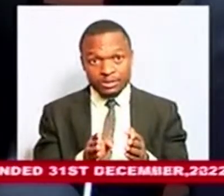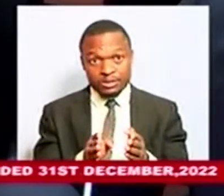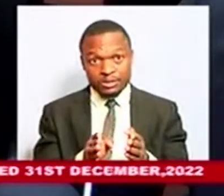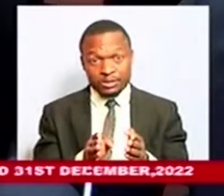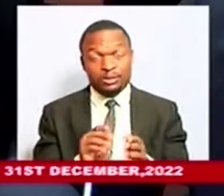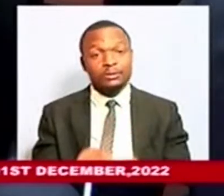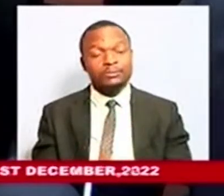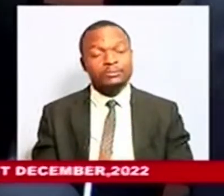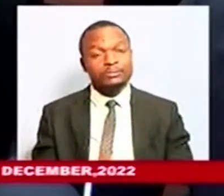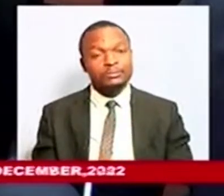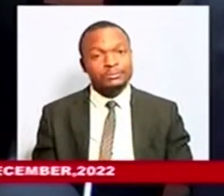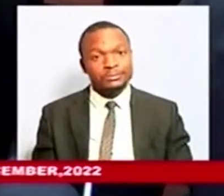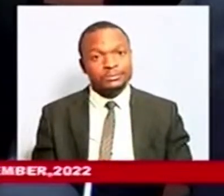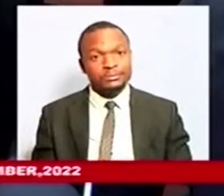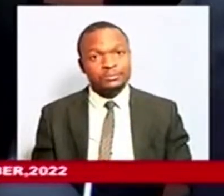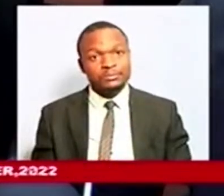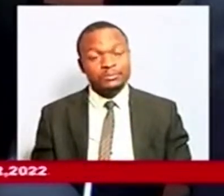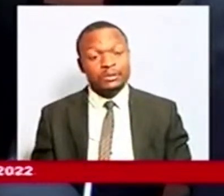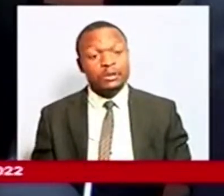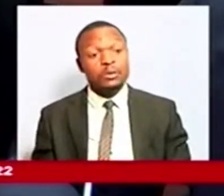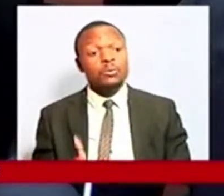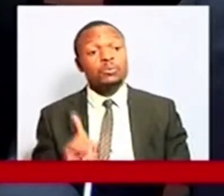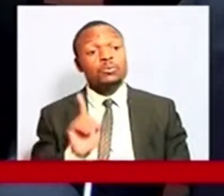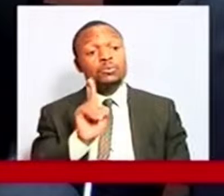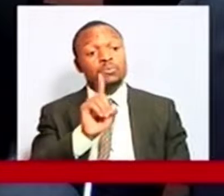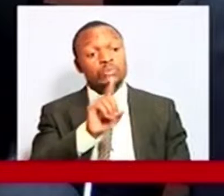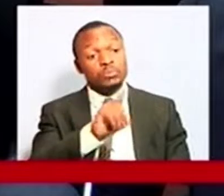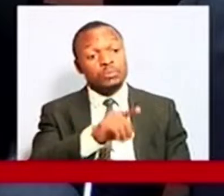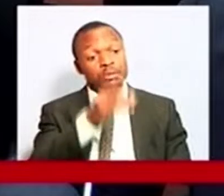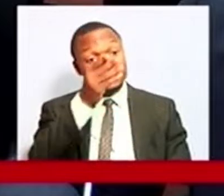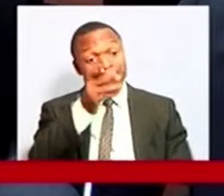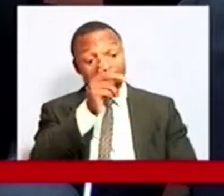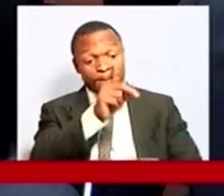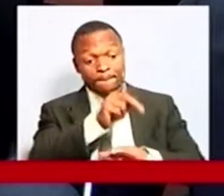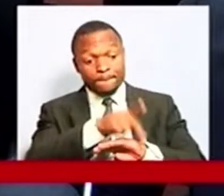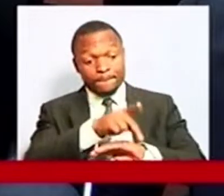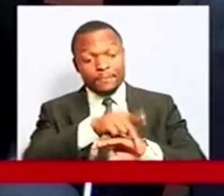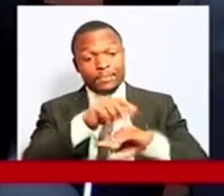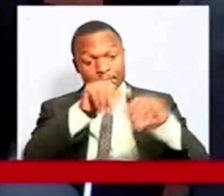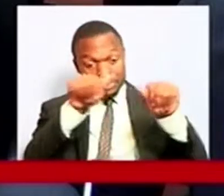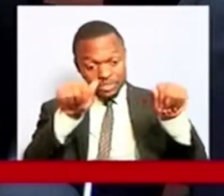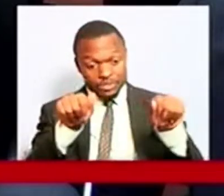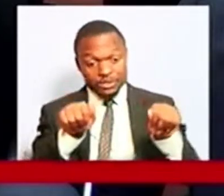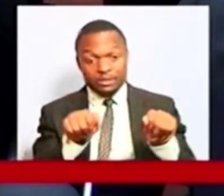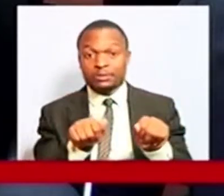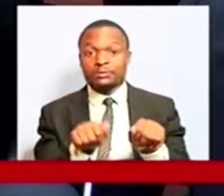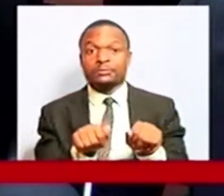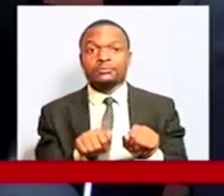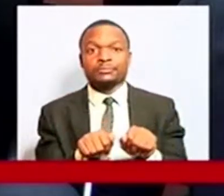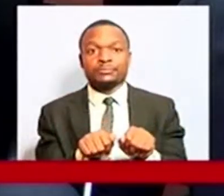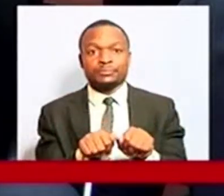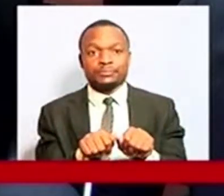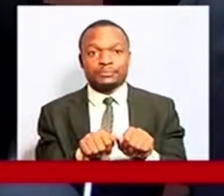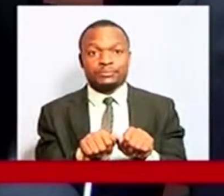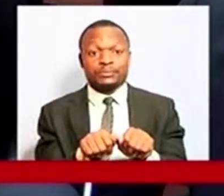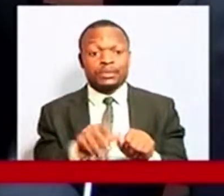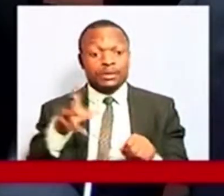occupied site, or rather he obtained a site possession